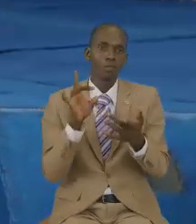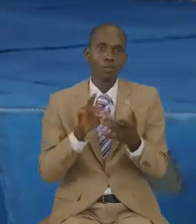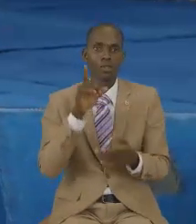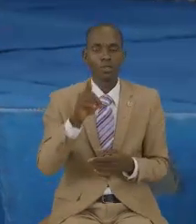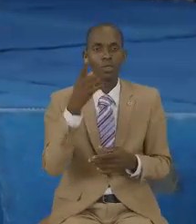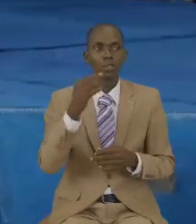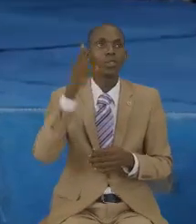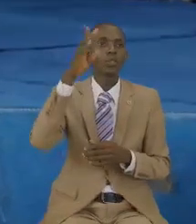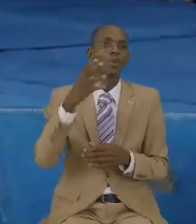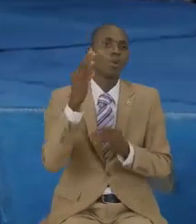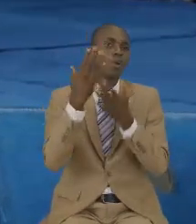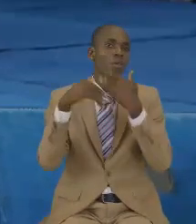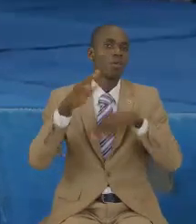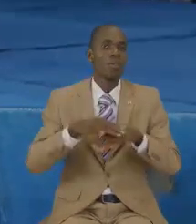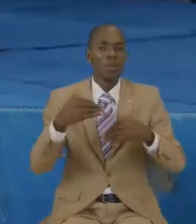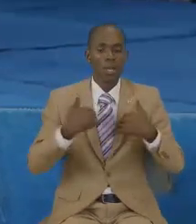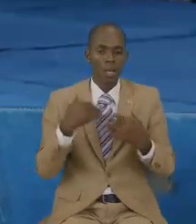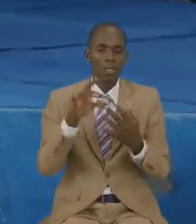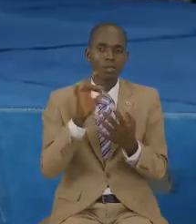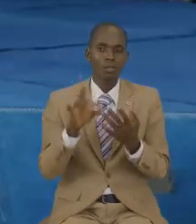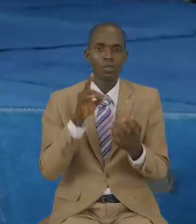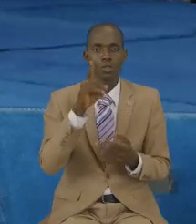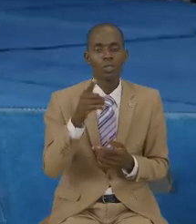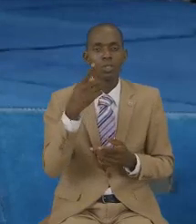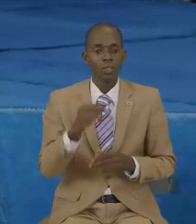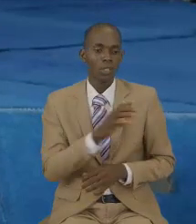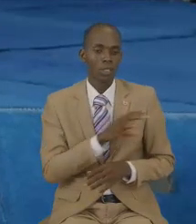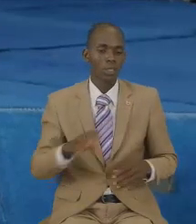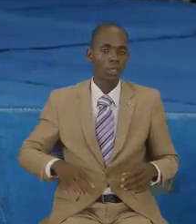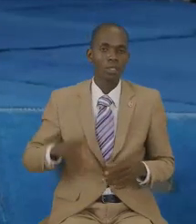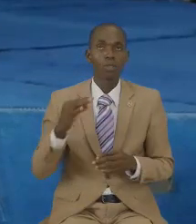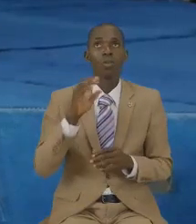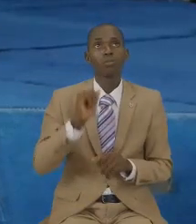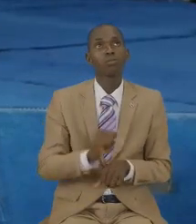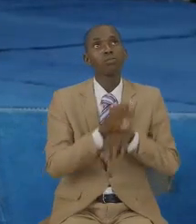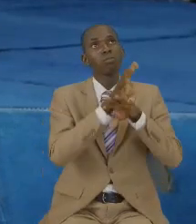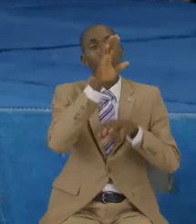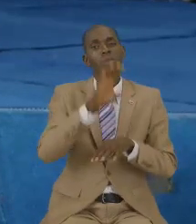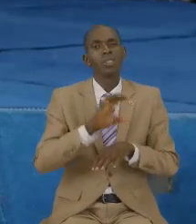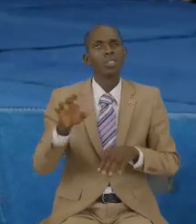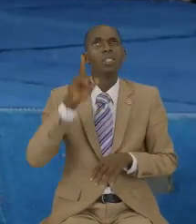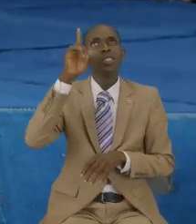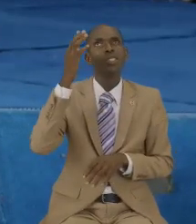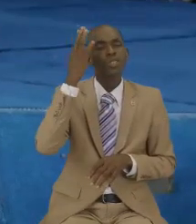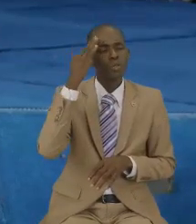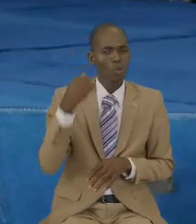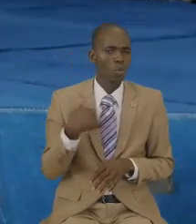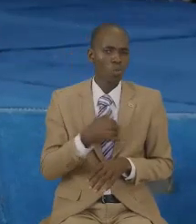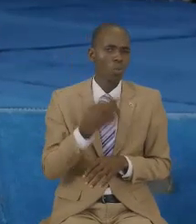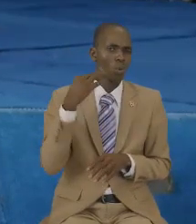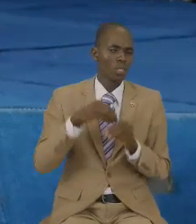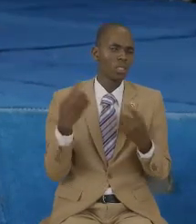of heaven, he has chosen you. The Christ of Calvary, he has chosen you. He knew you were a sinner. He knew